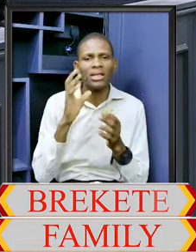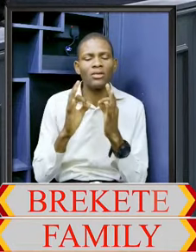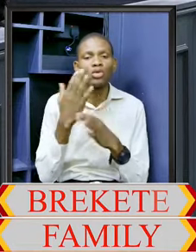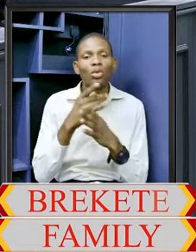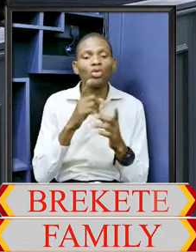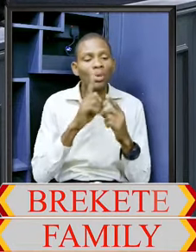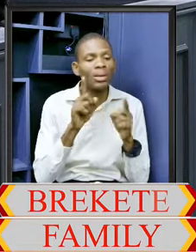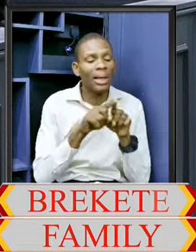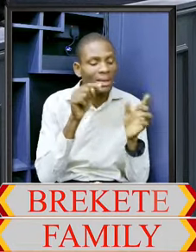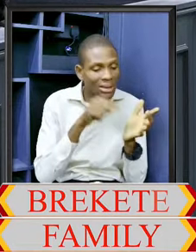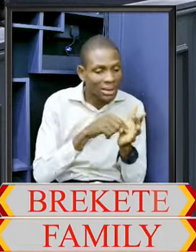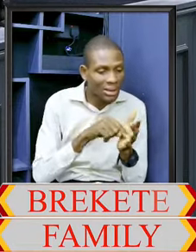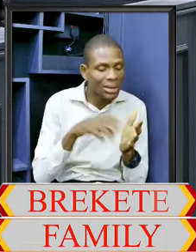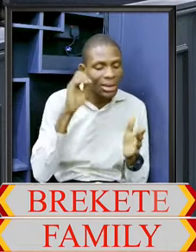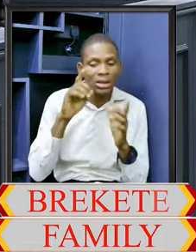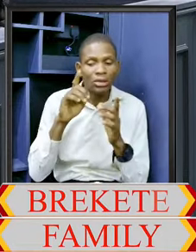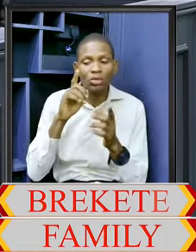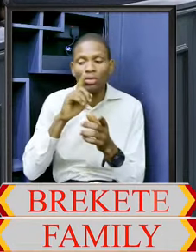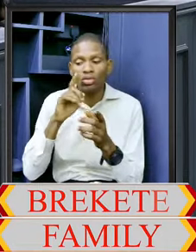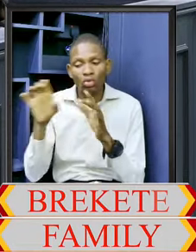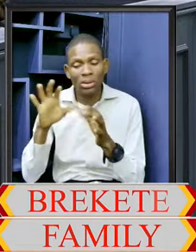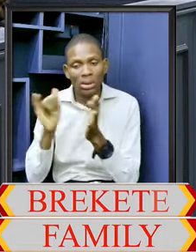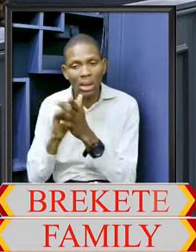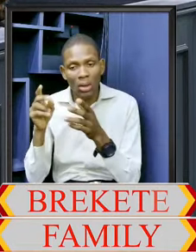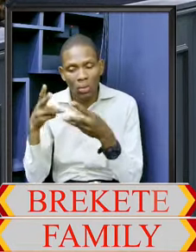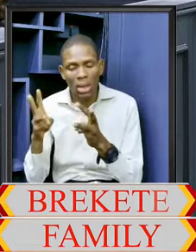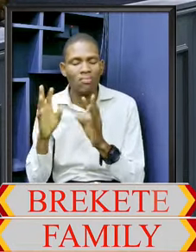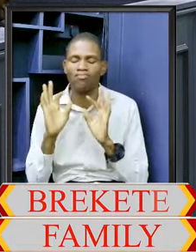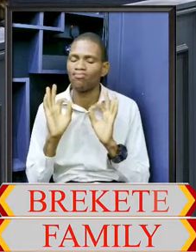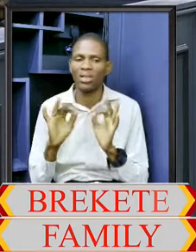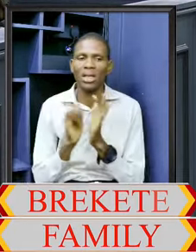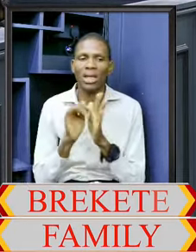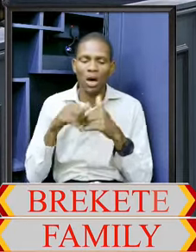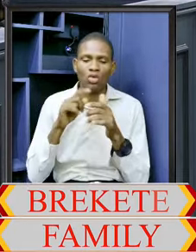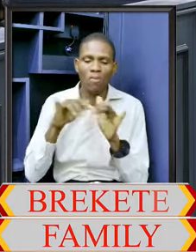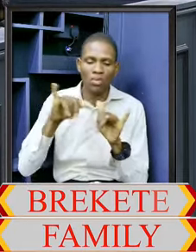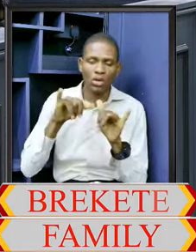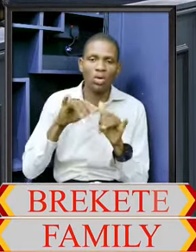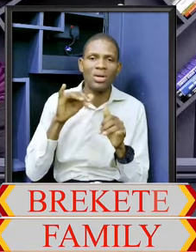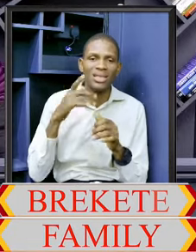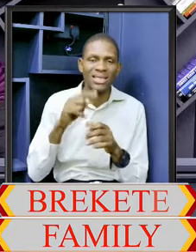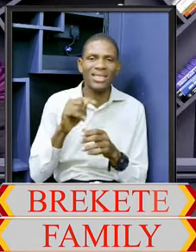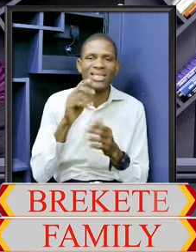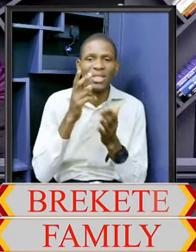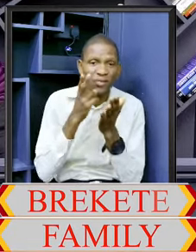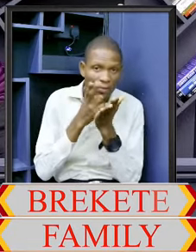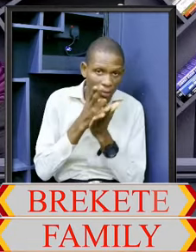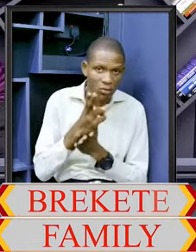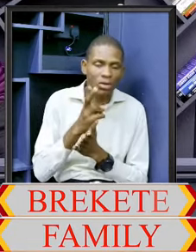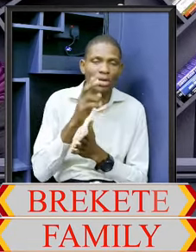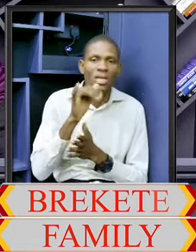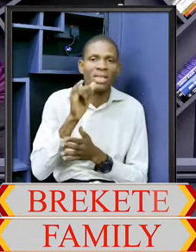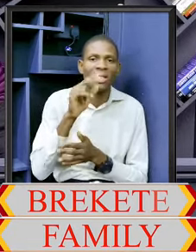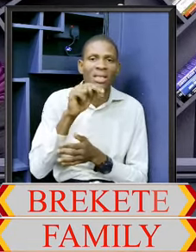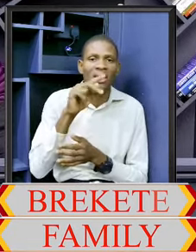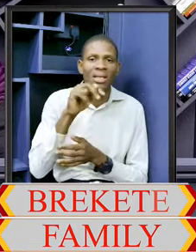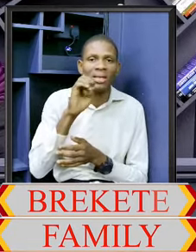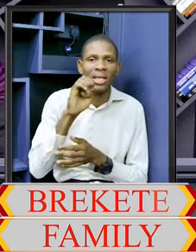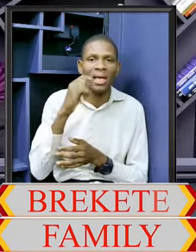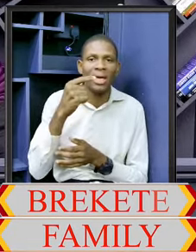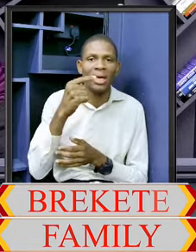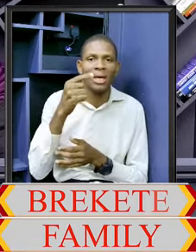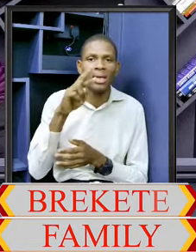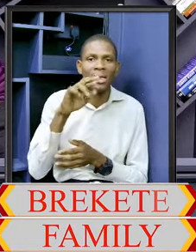am, or you and people get agreements or get discussions, and as on a discuss, everybody do as